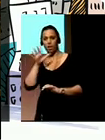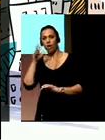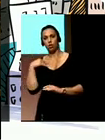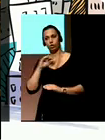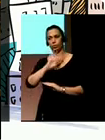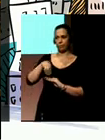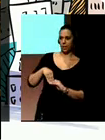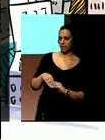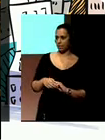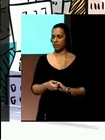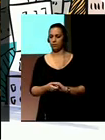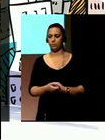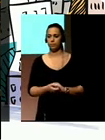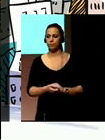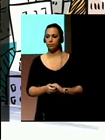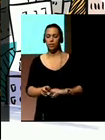want to say something else?